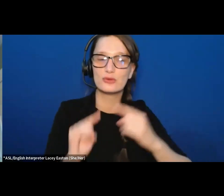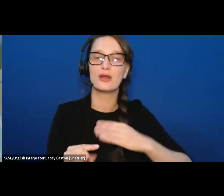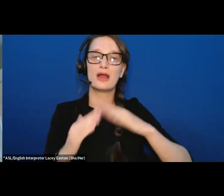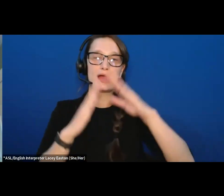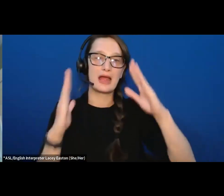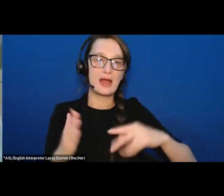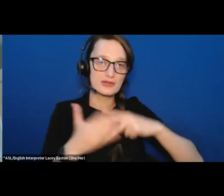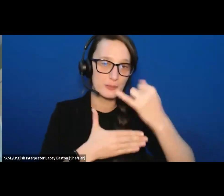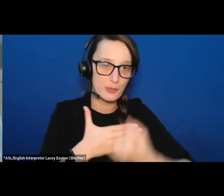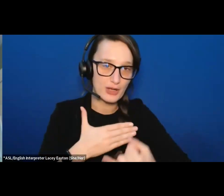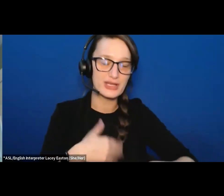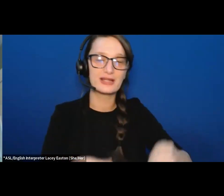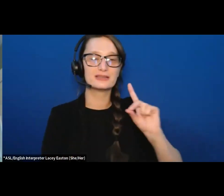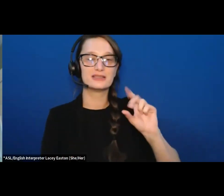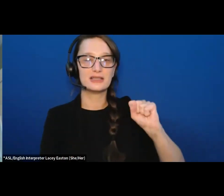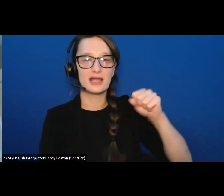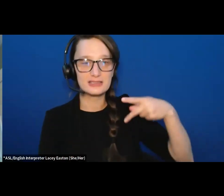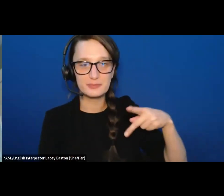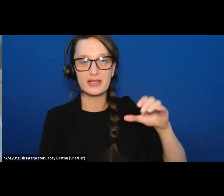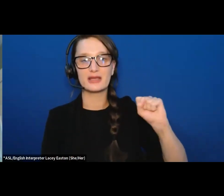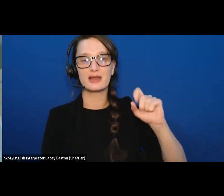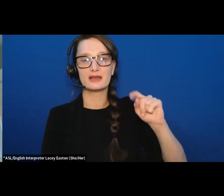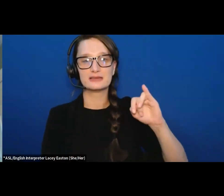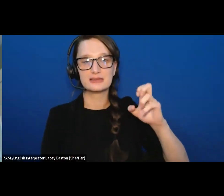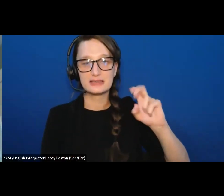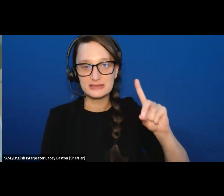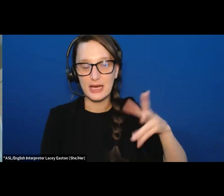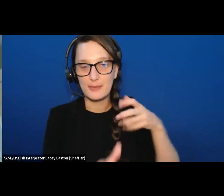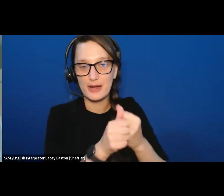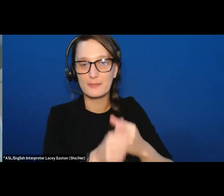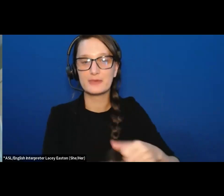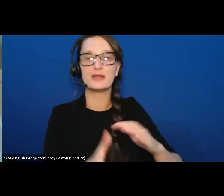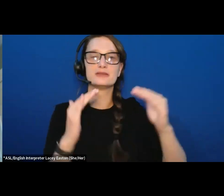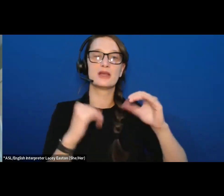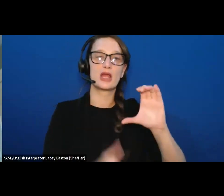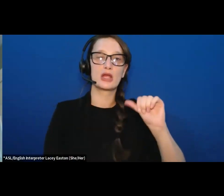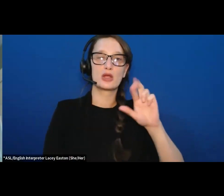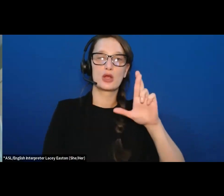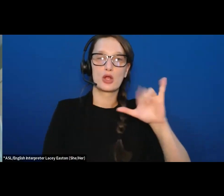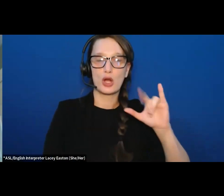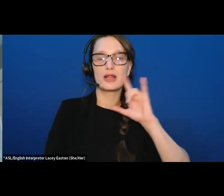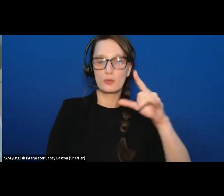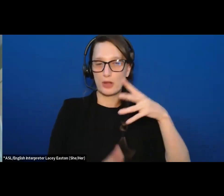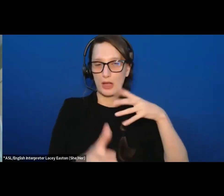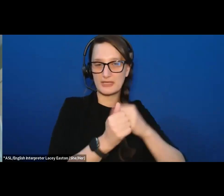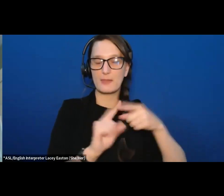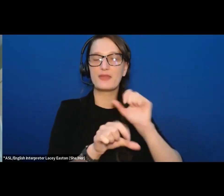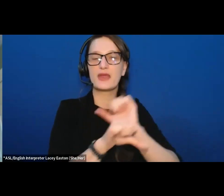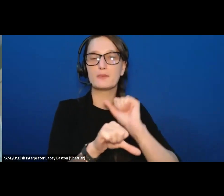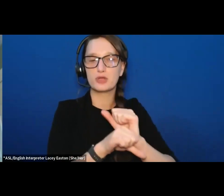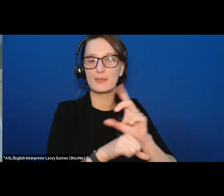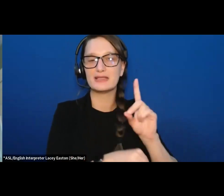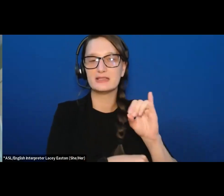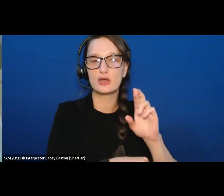DSP stipend updates. Carly's going to give an update on the employment directive that came out related to the coordinated career